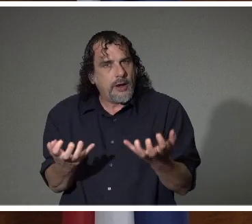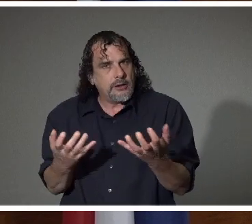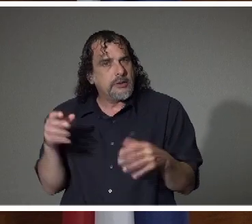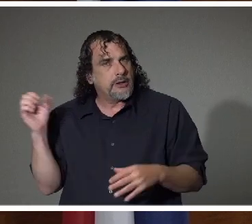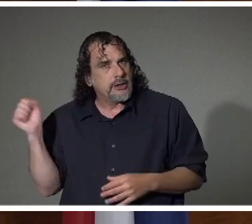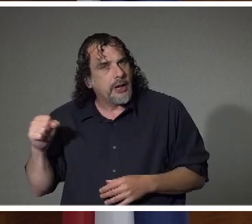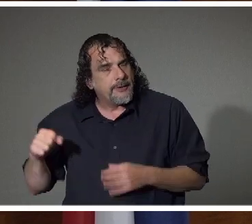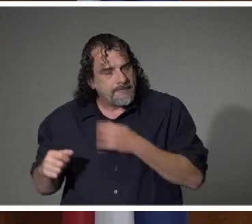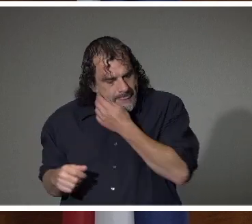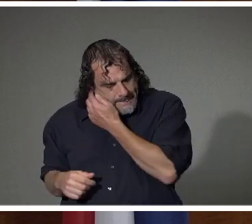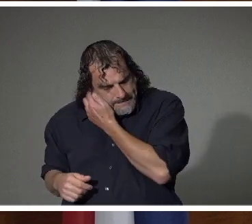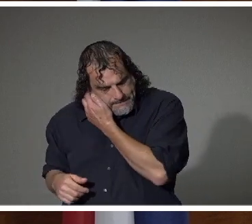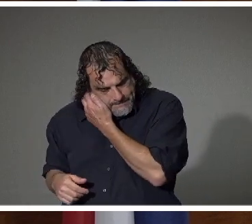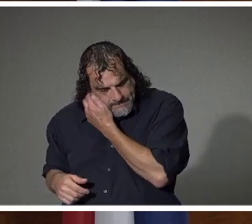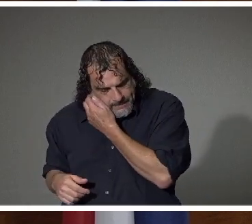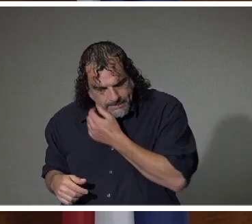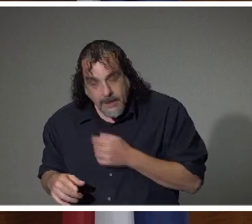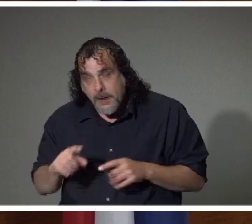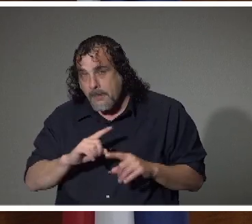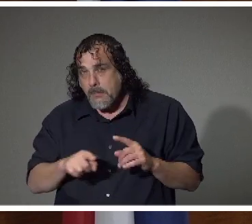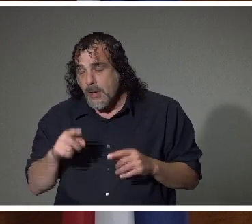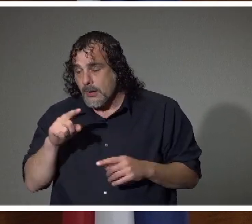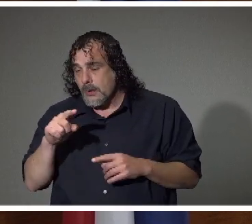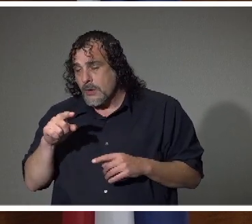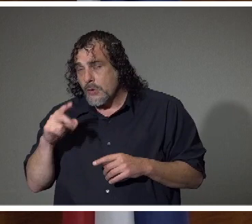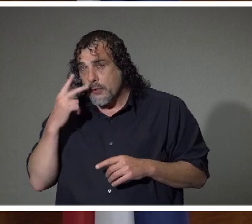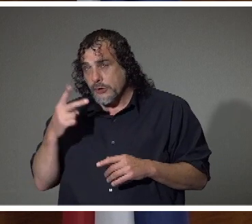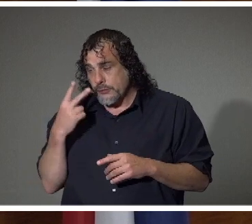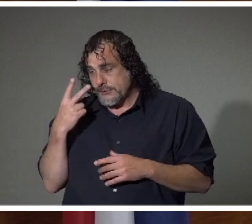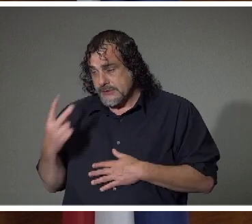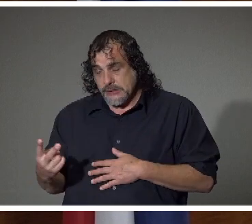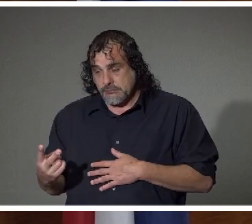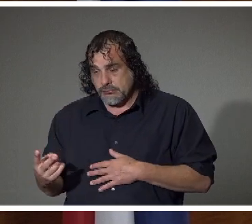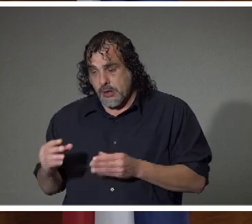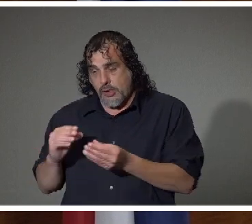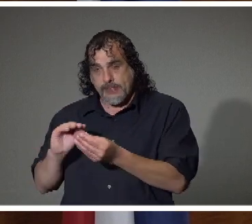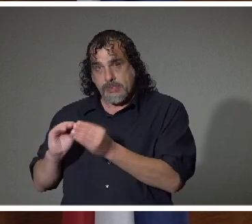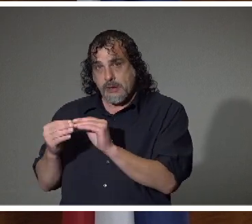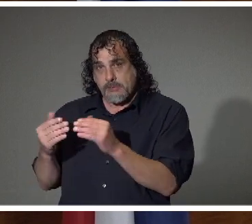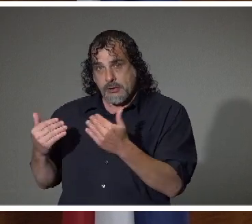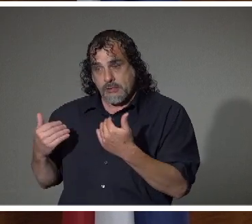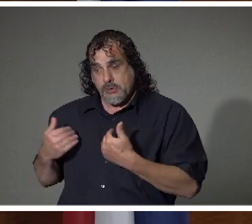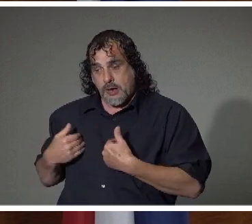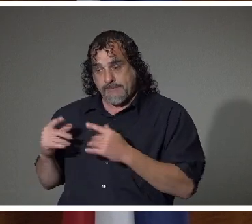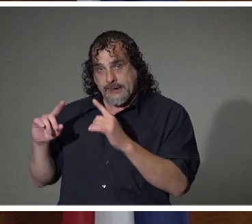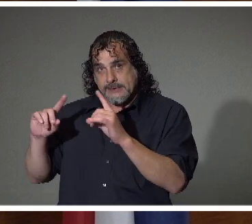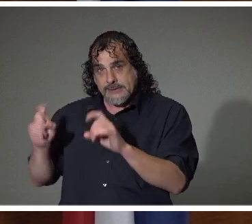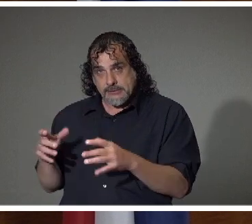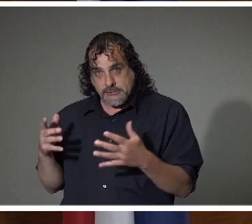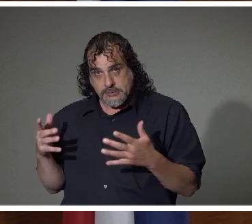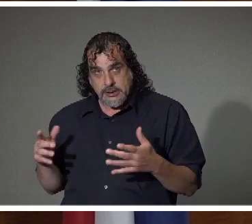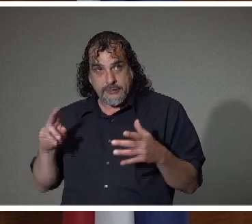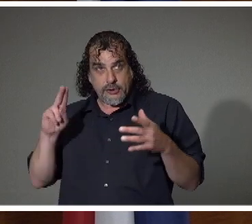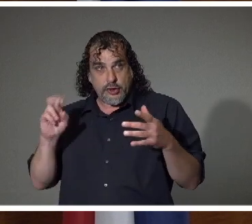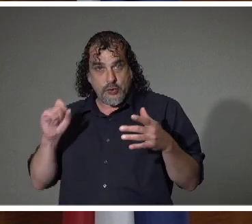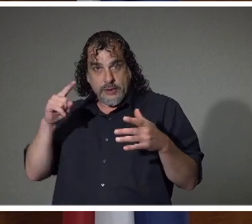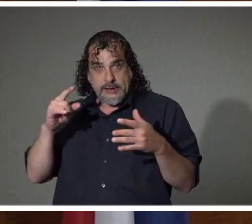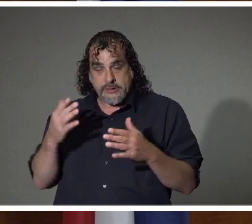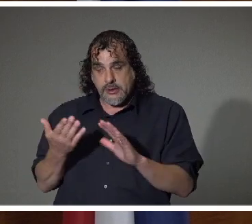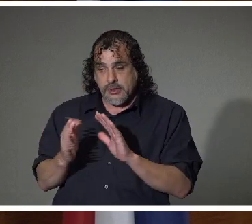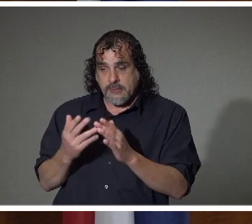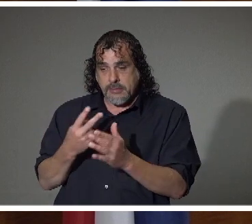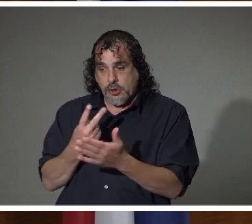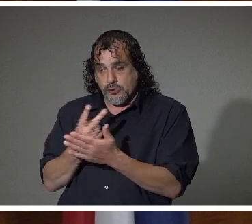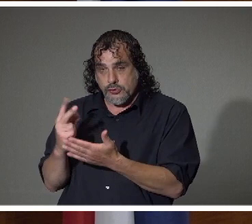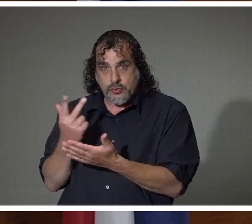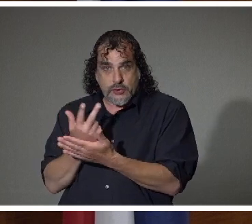I will tell you that when you look at the number of tests that are being done in the U.S. today compared to just